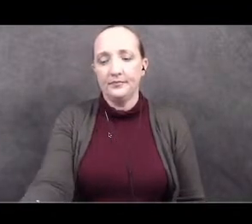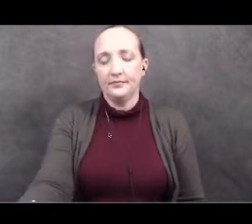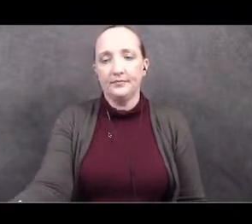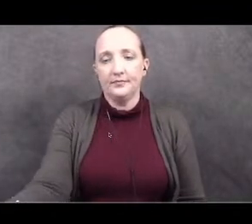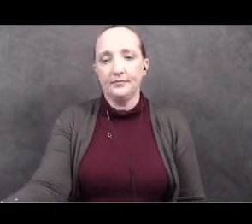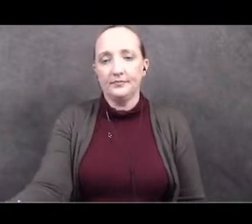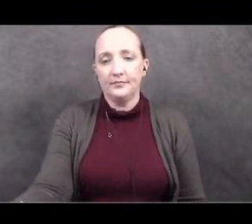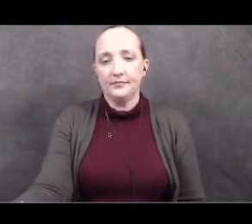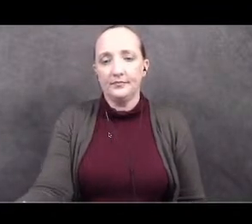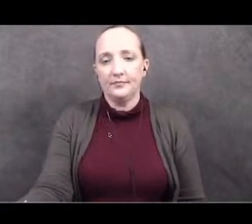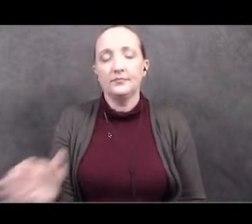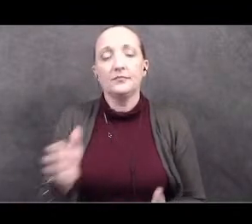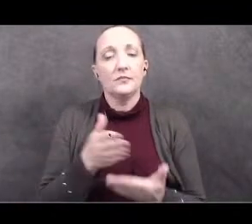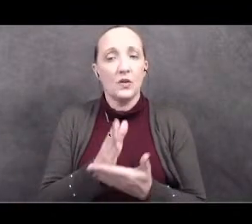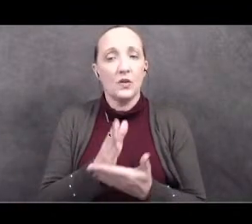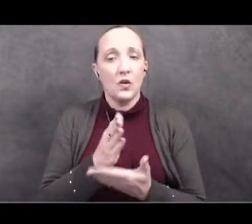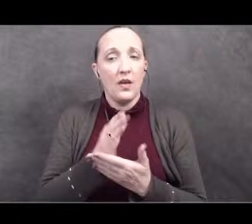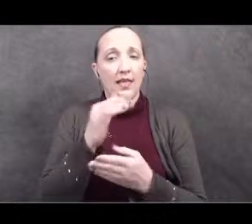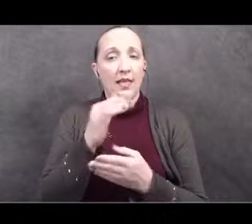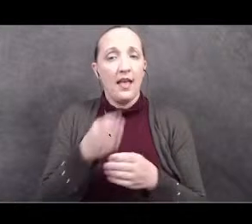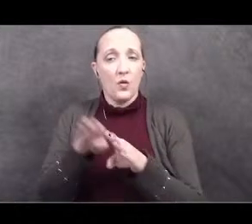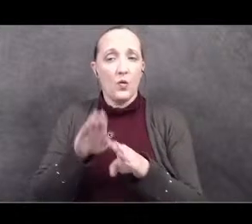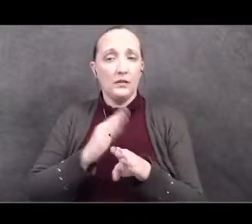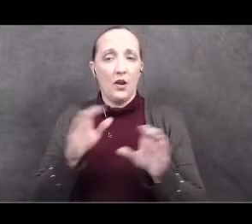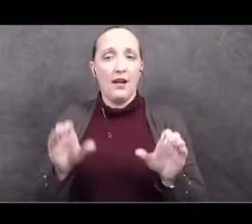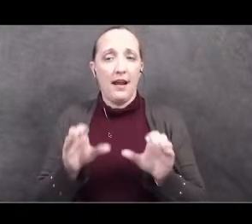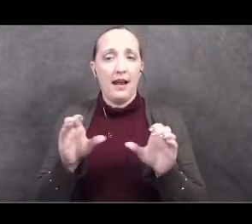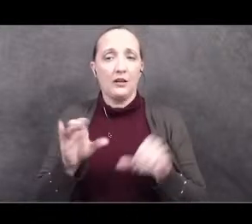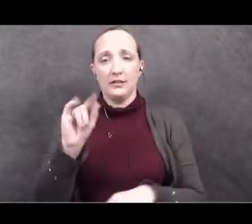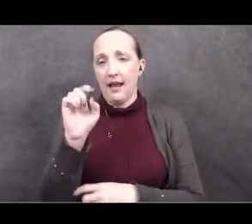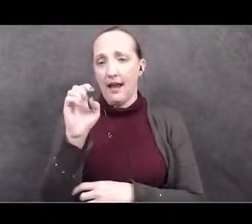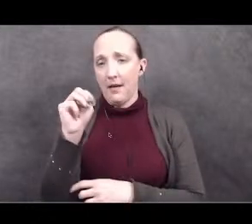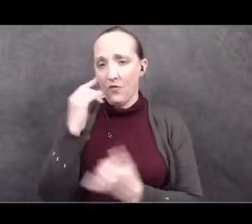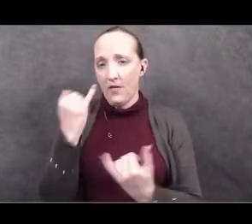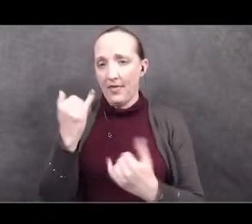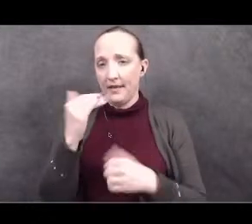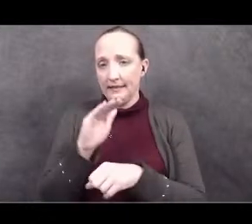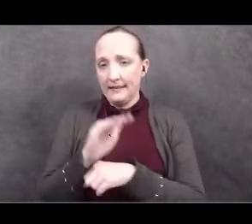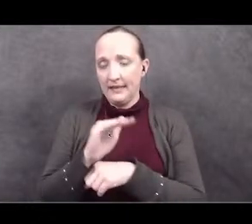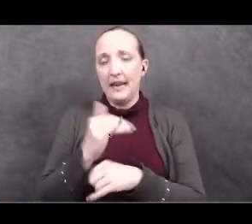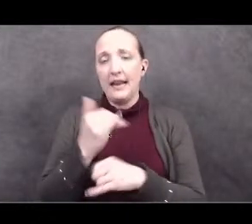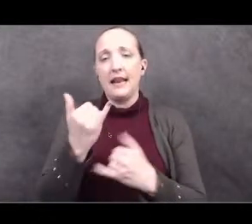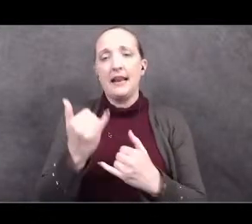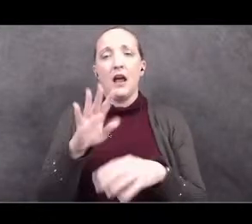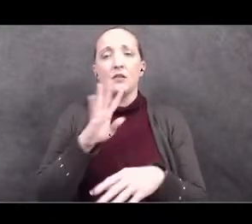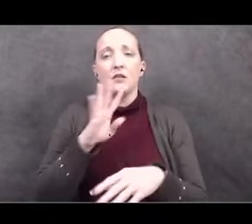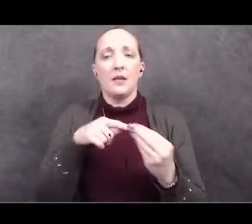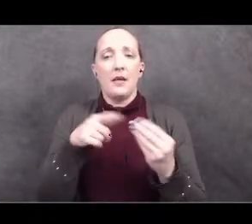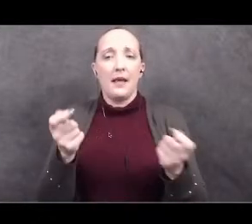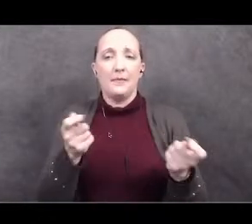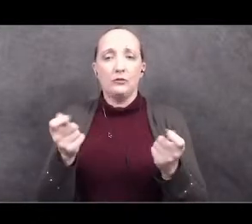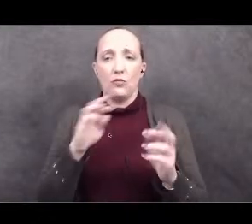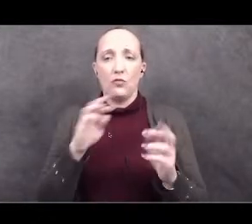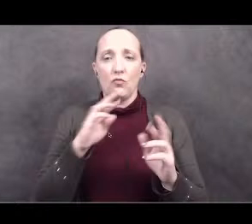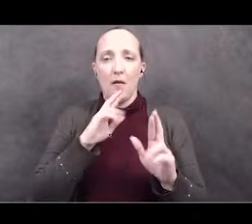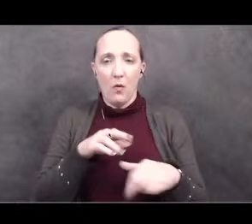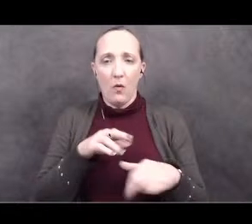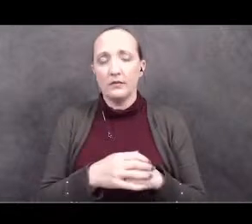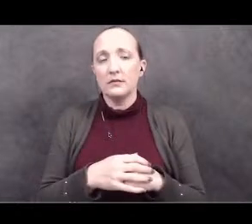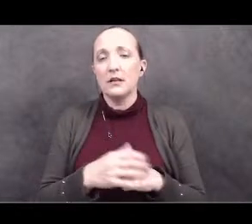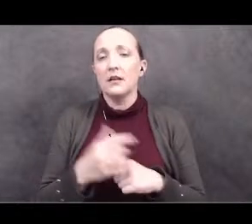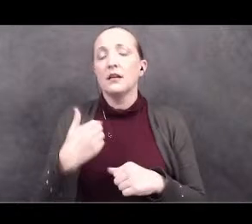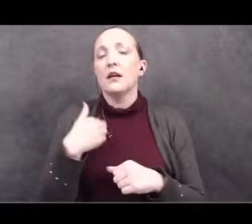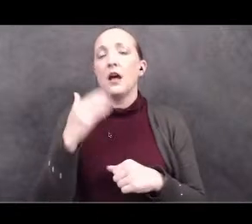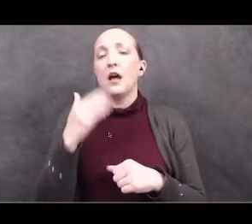that all right that concludes our action items for this evening so takes us to our administrative reports um and at this time I'll ask if there are